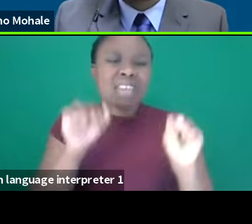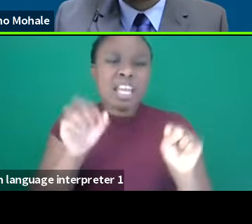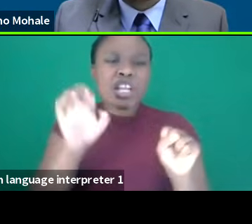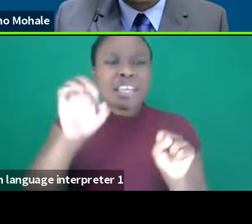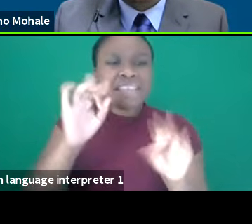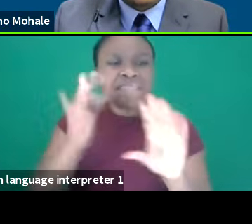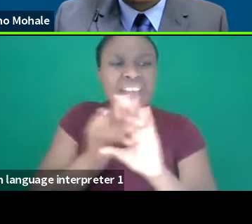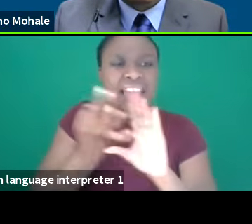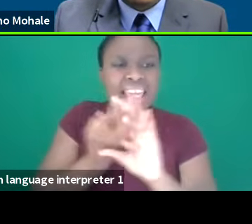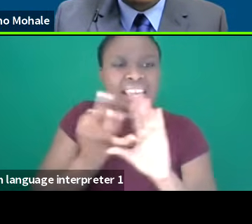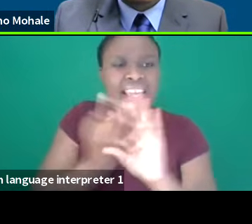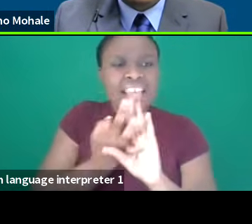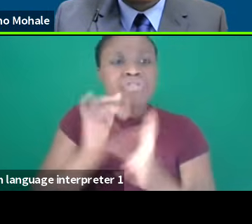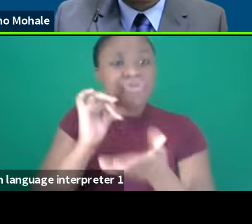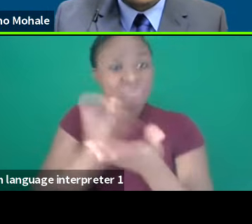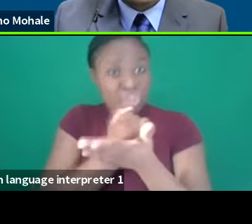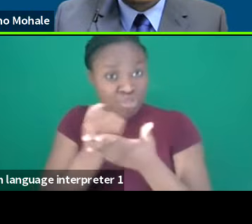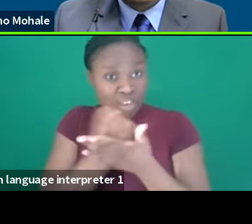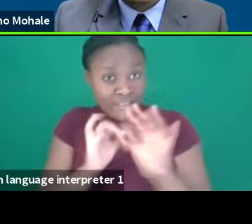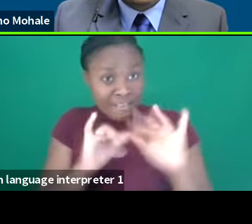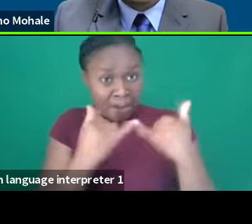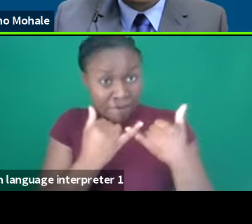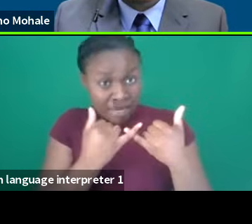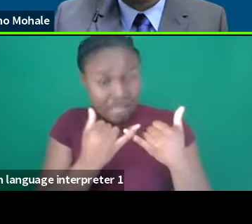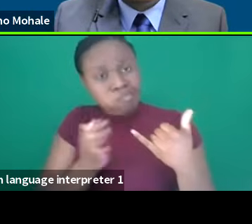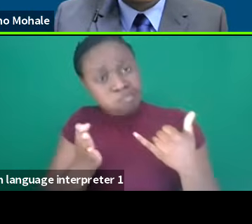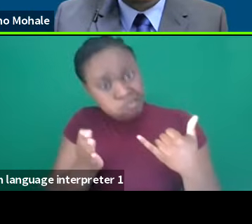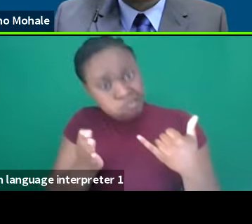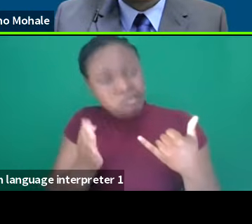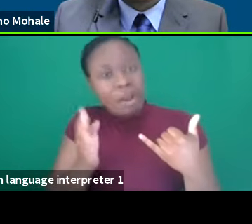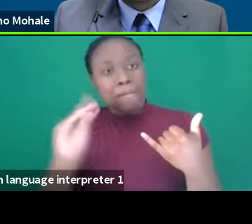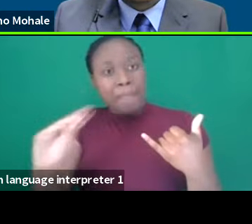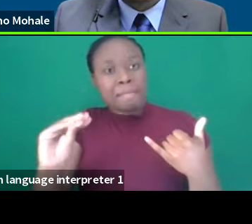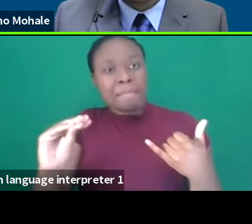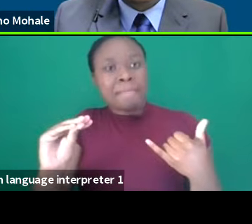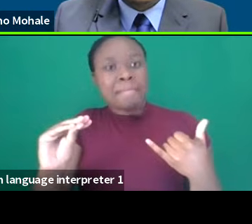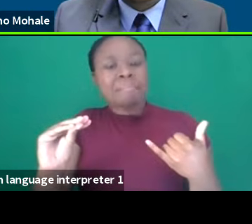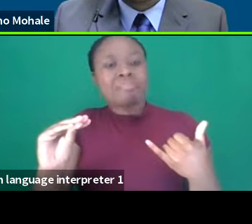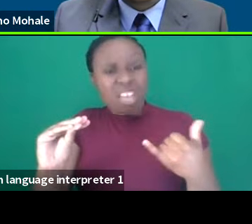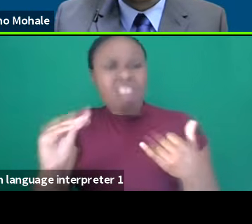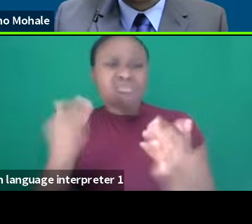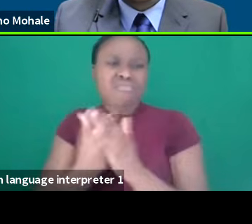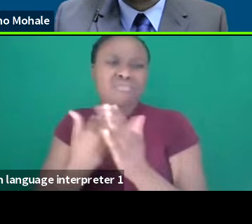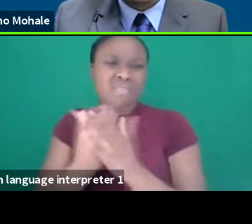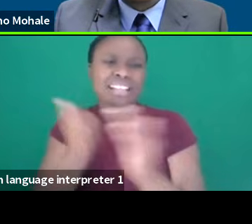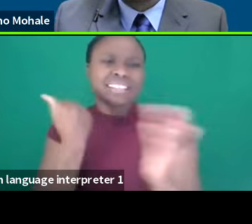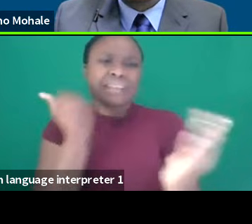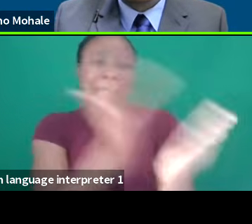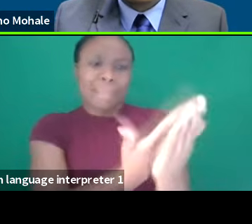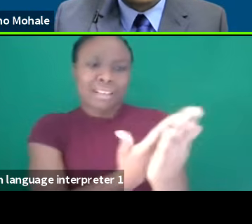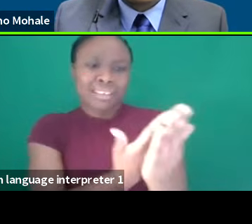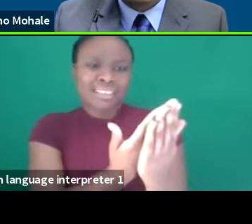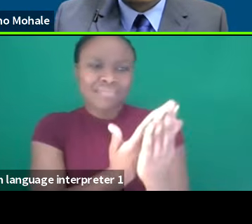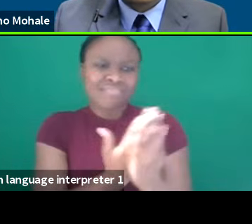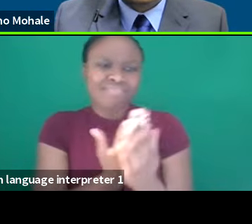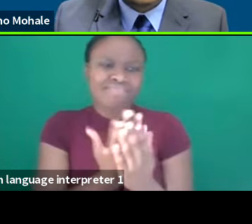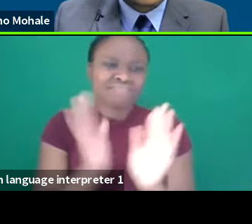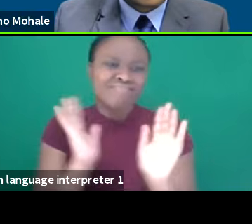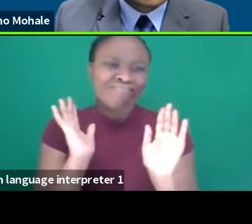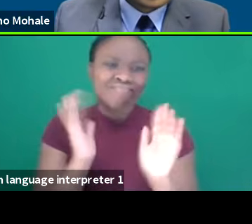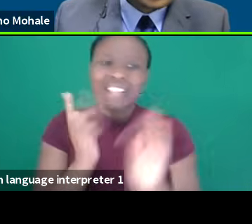by registering that company on e-filing, and then they will be able to submit the tax returns there. Thank